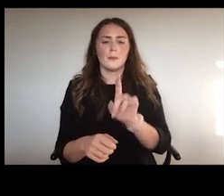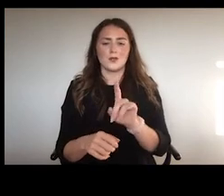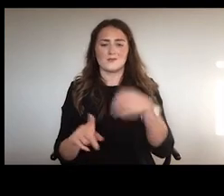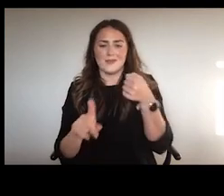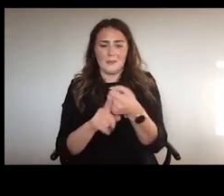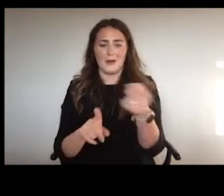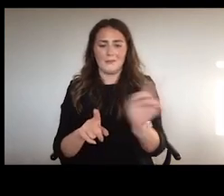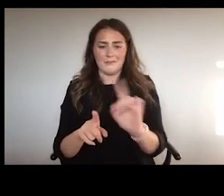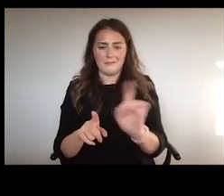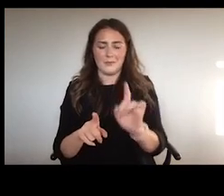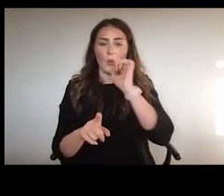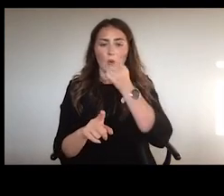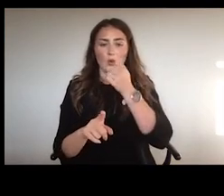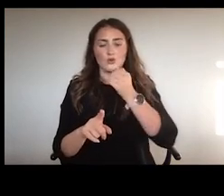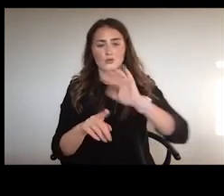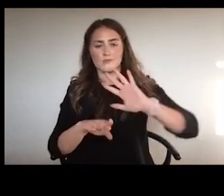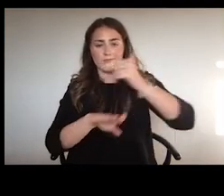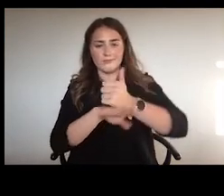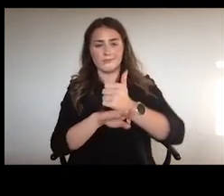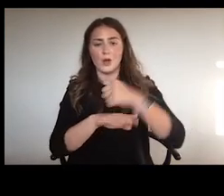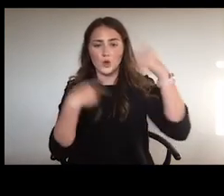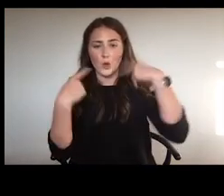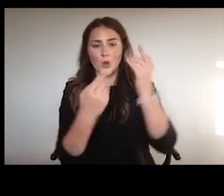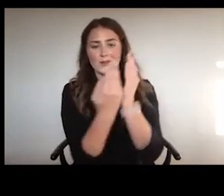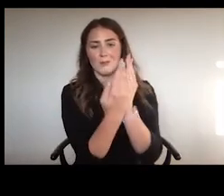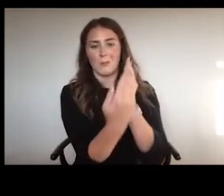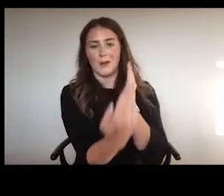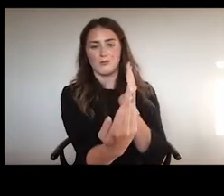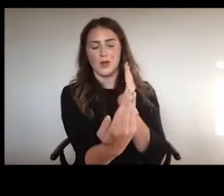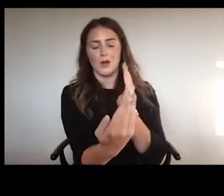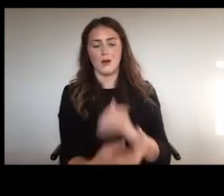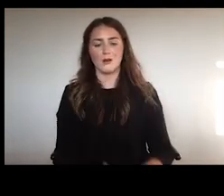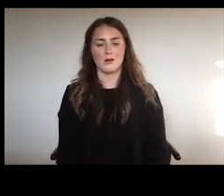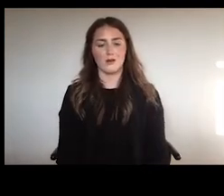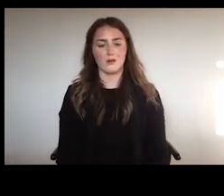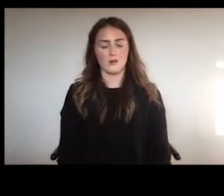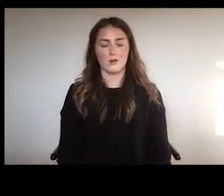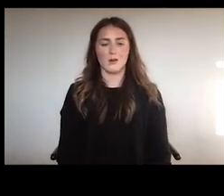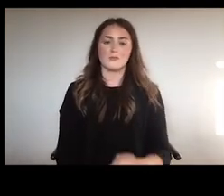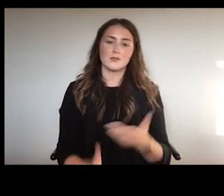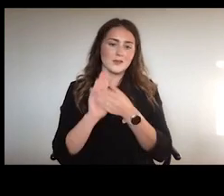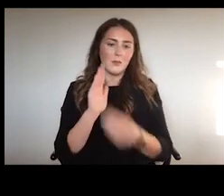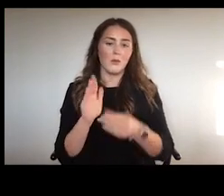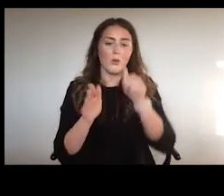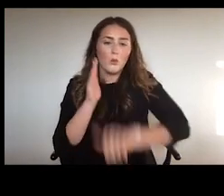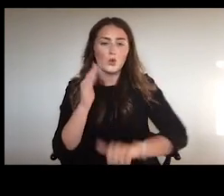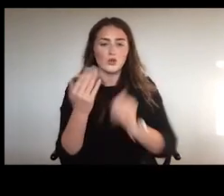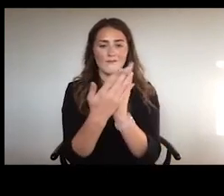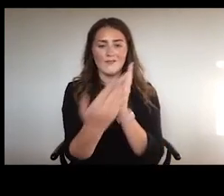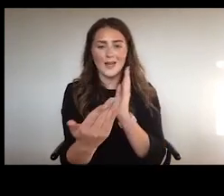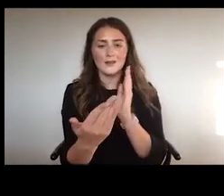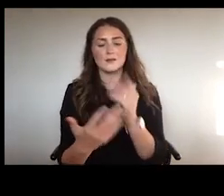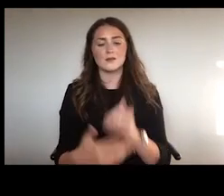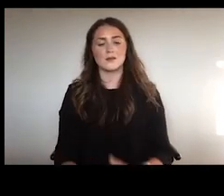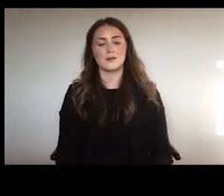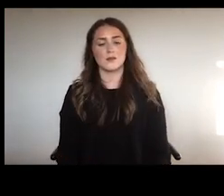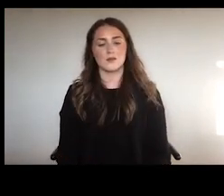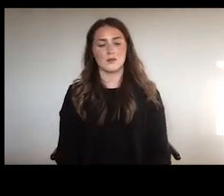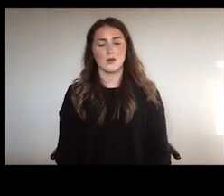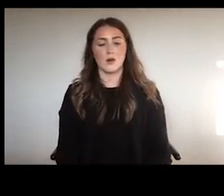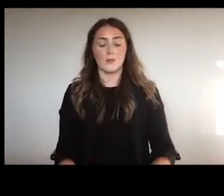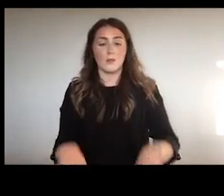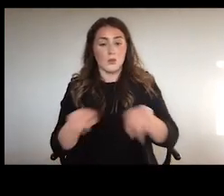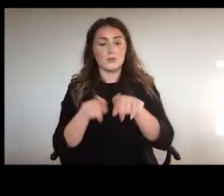of earth. However, where impacts are the greatest, we would still install noise barriers,